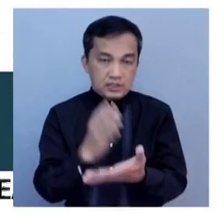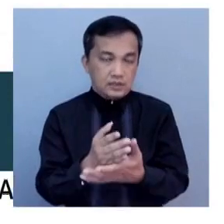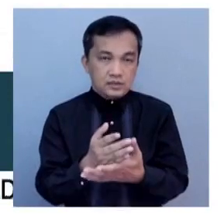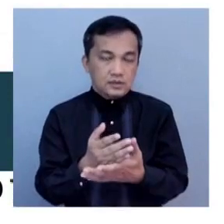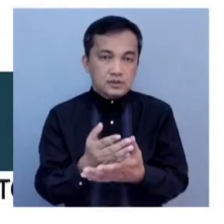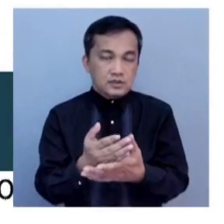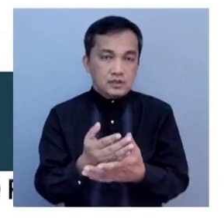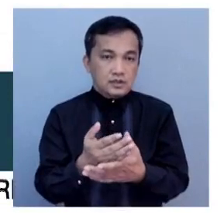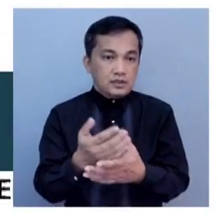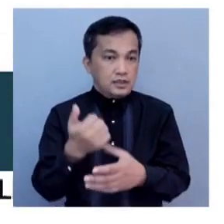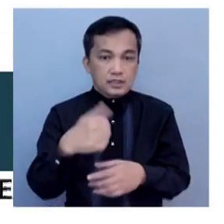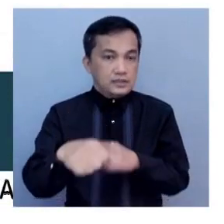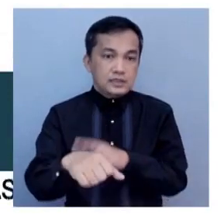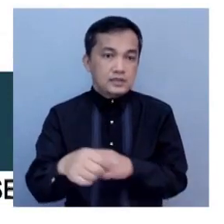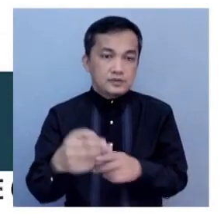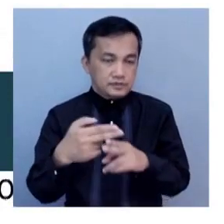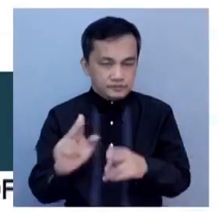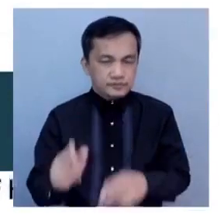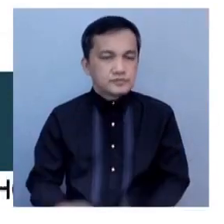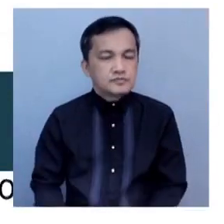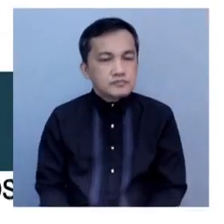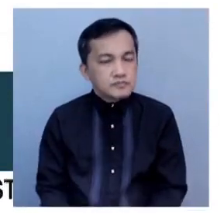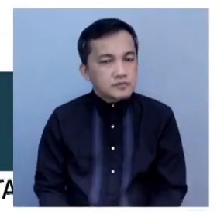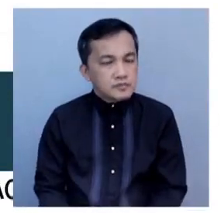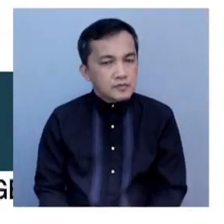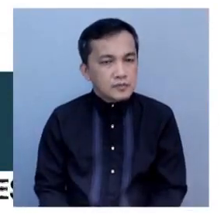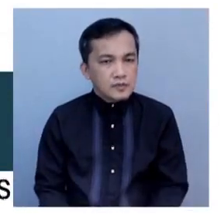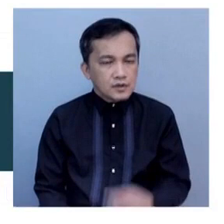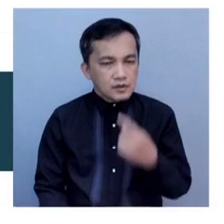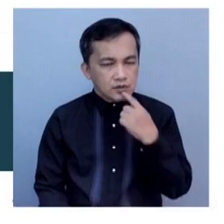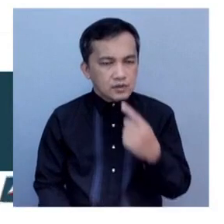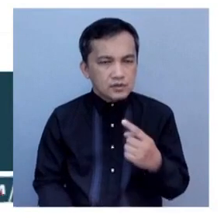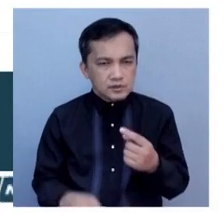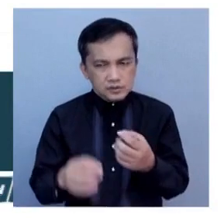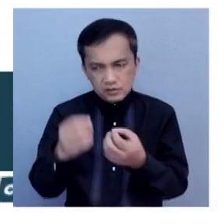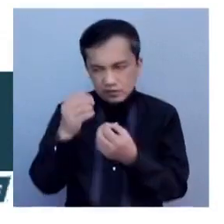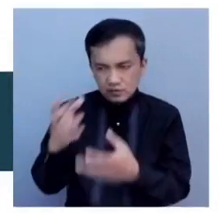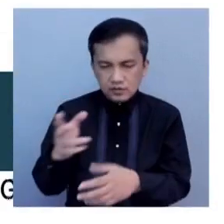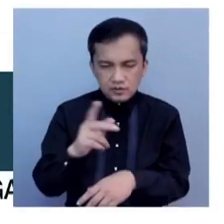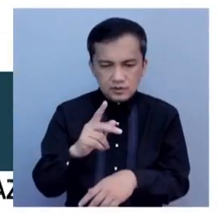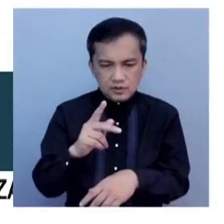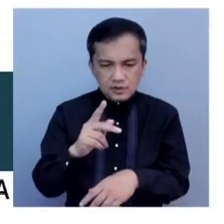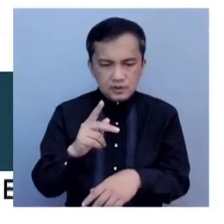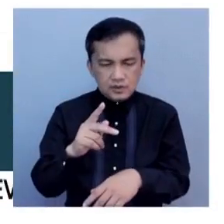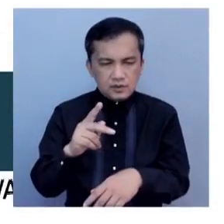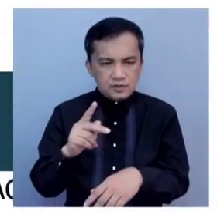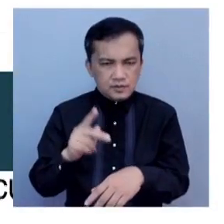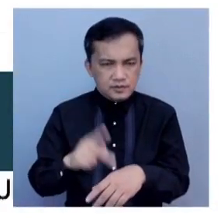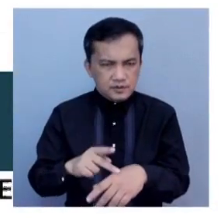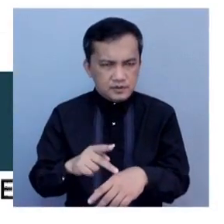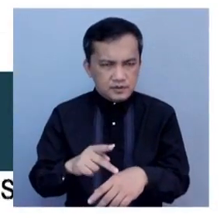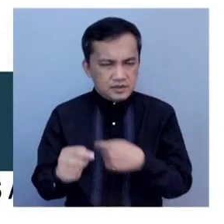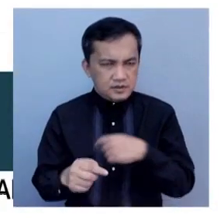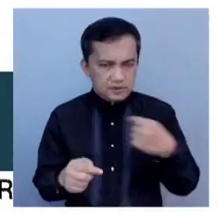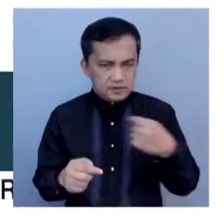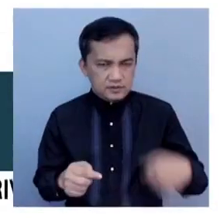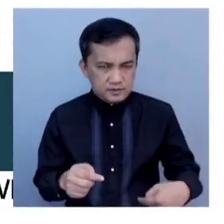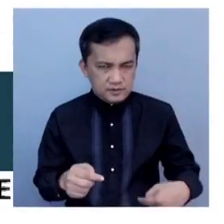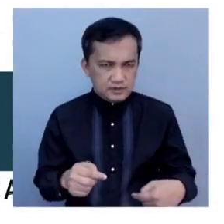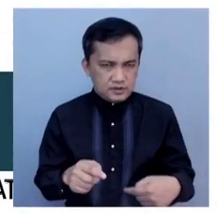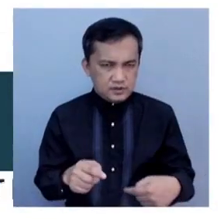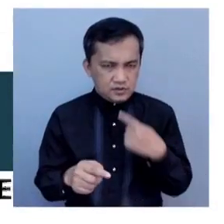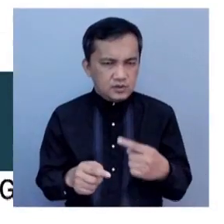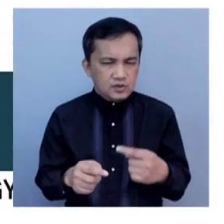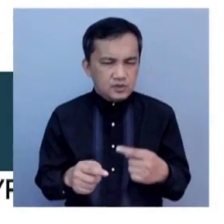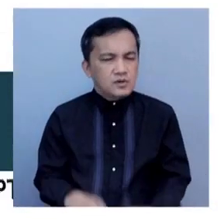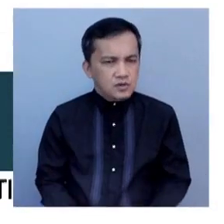soon unless one of those two things happen. And so I think both the Philippines and China are probably potentially looking into, you know, a